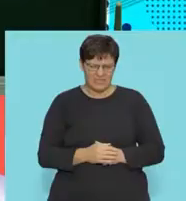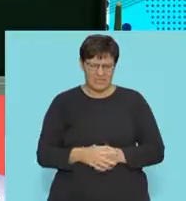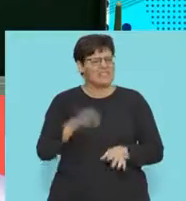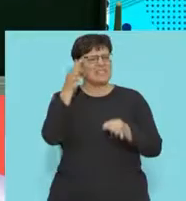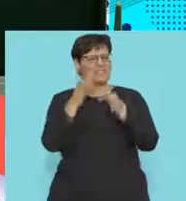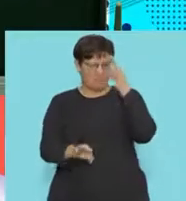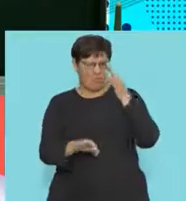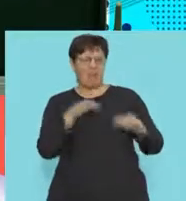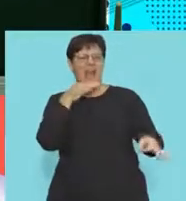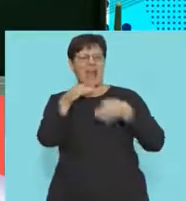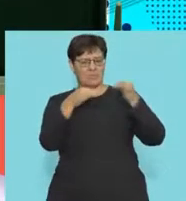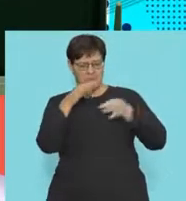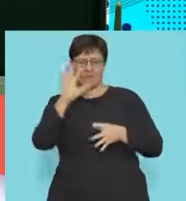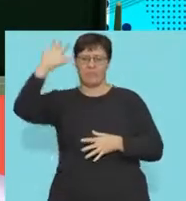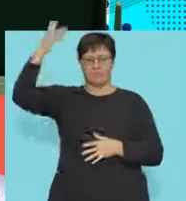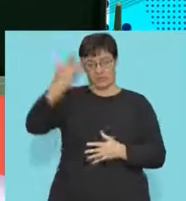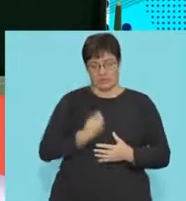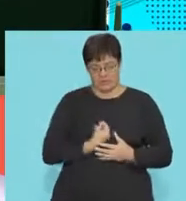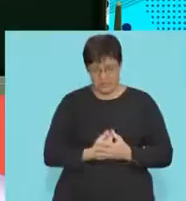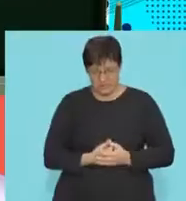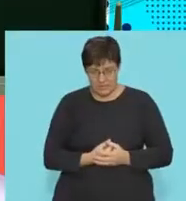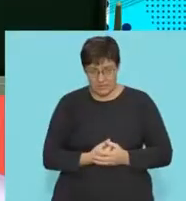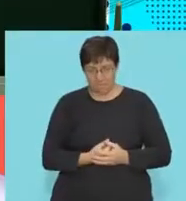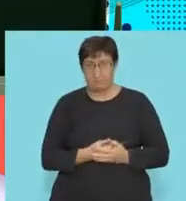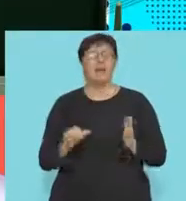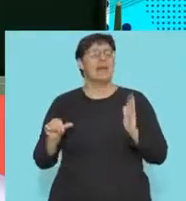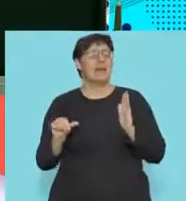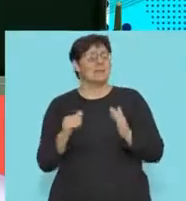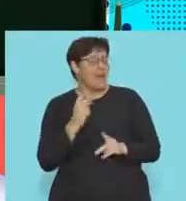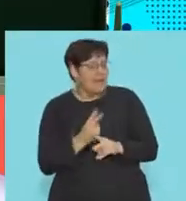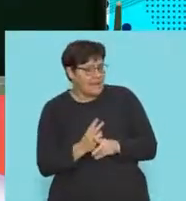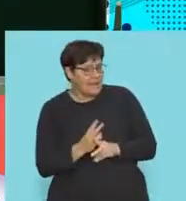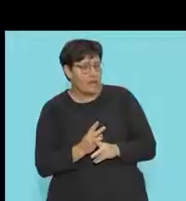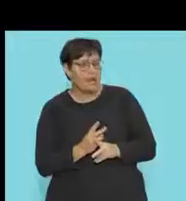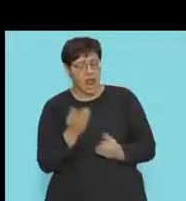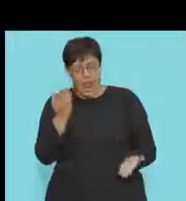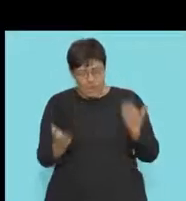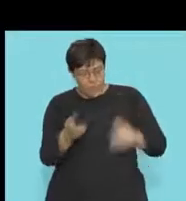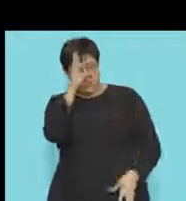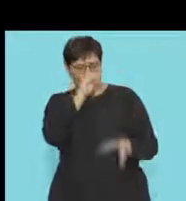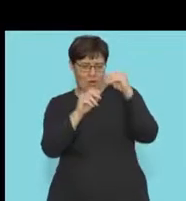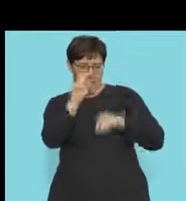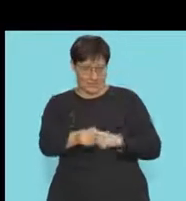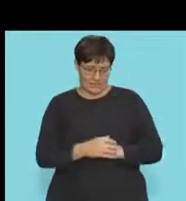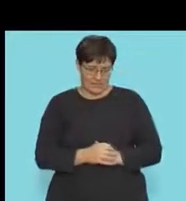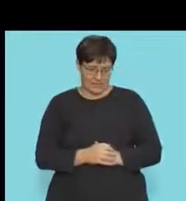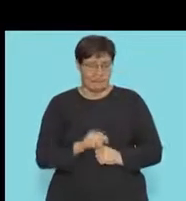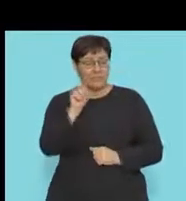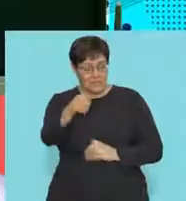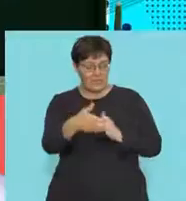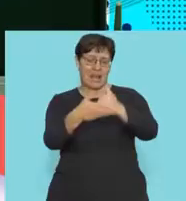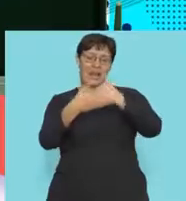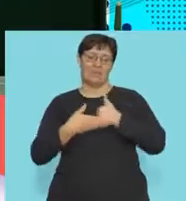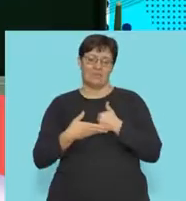definition of photosynthesis. Again, it's important that we learn an equation, and that equation again can help